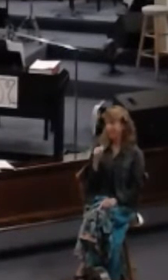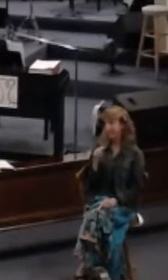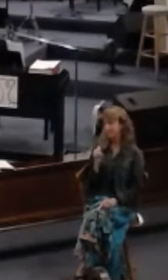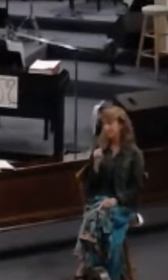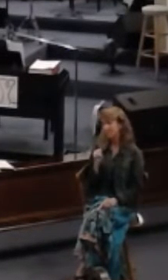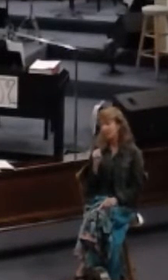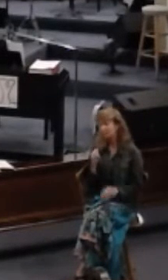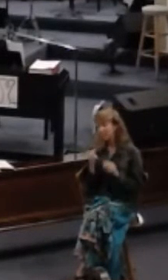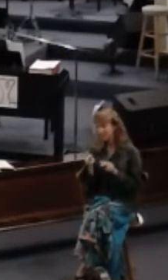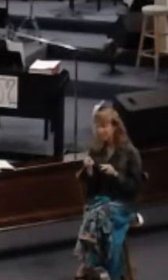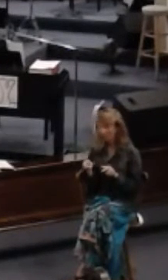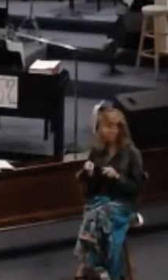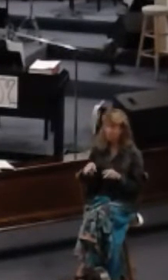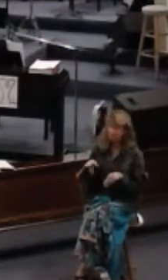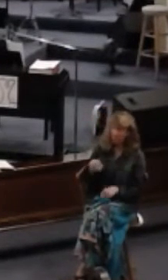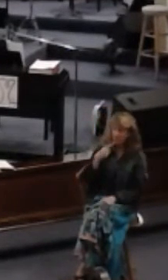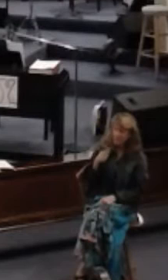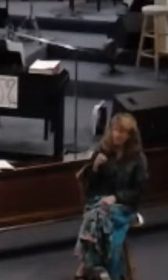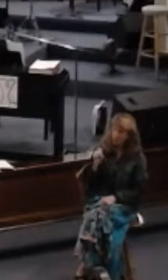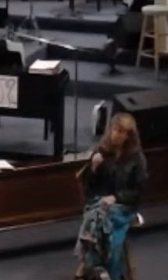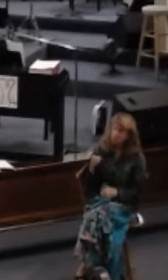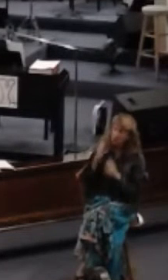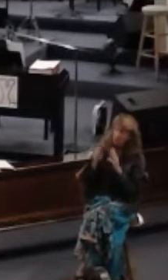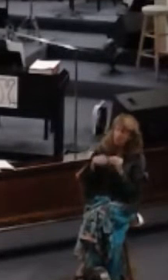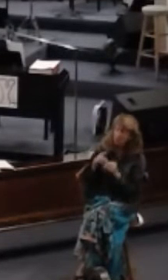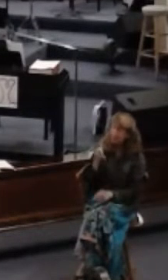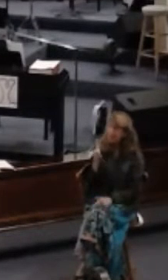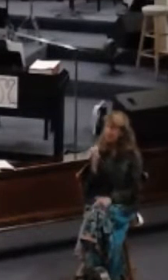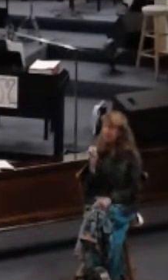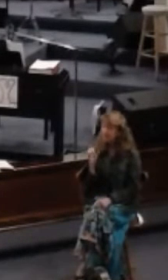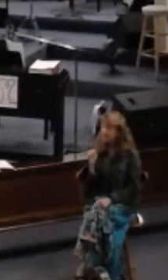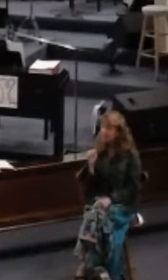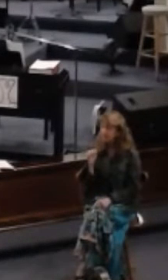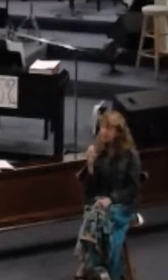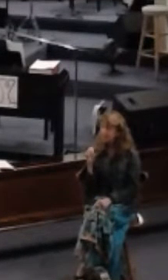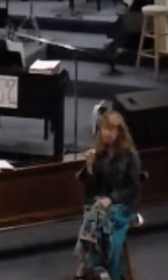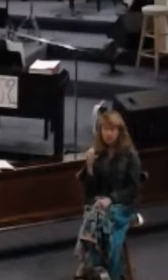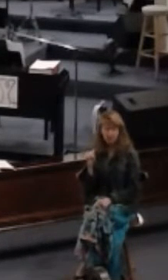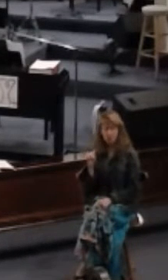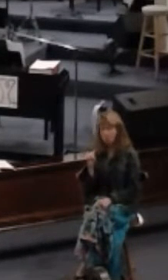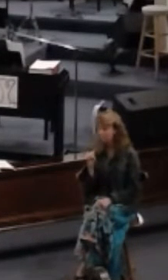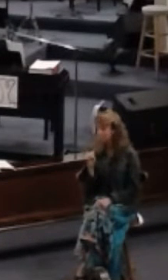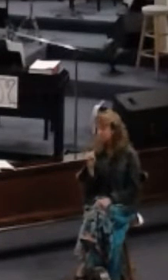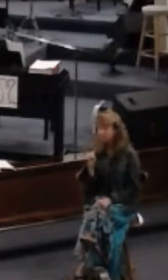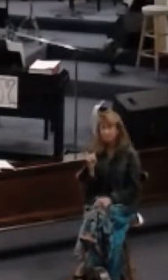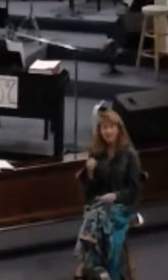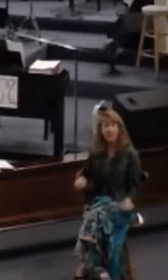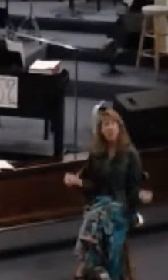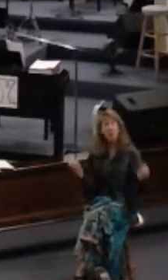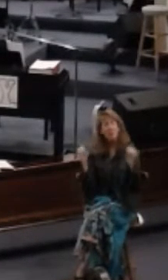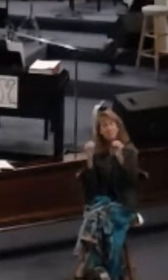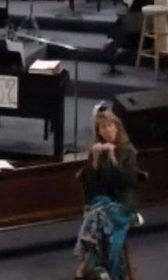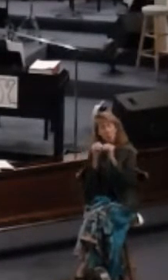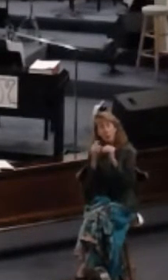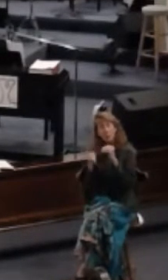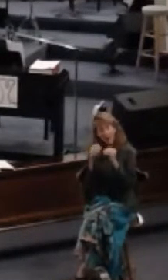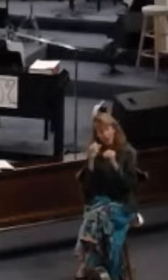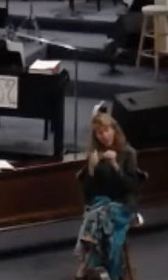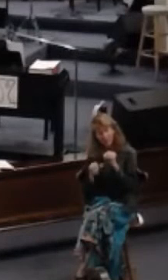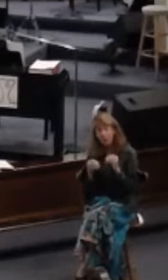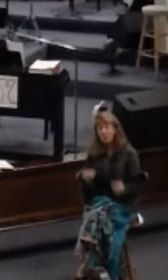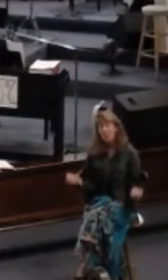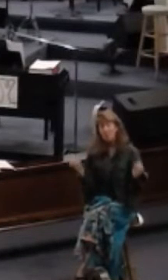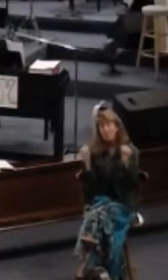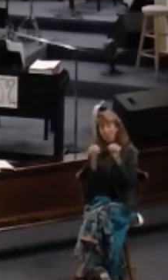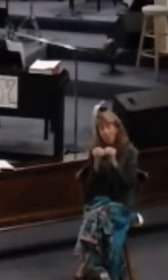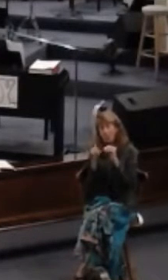and you're thinking about deacons. Yeah, the first deacons. That's not what I want to look at. Because there's more to the message than that. There's more to that scripture